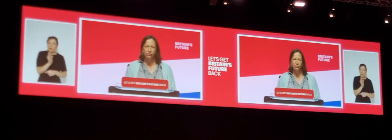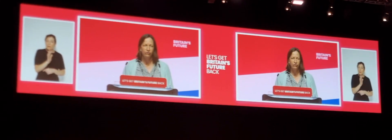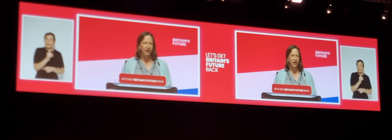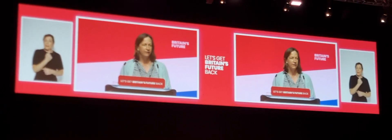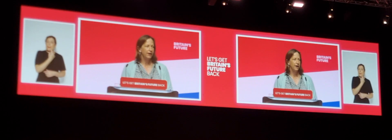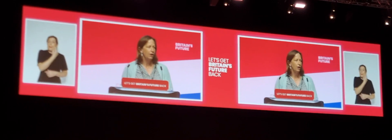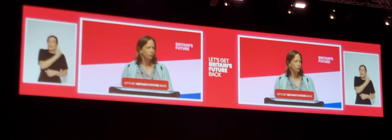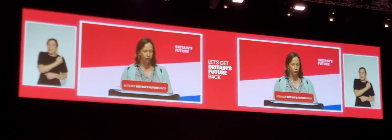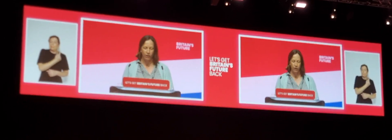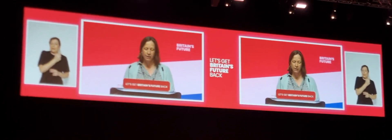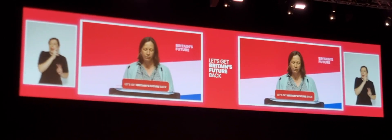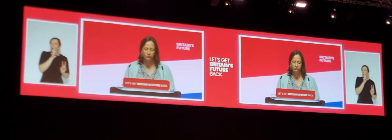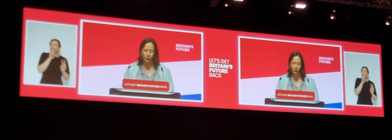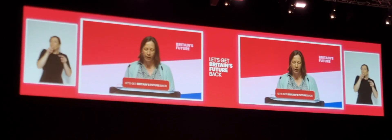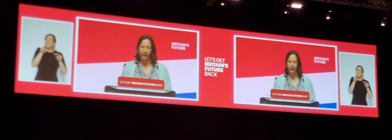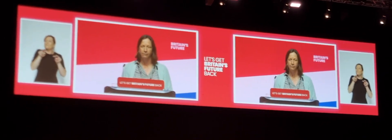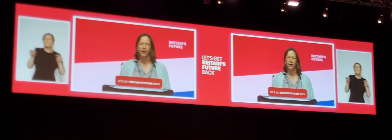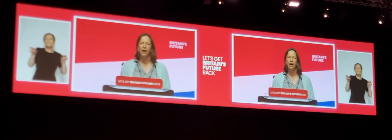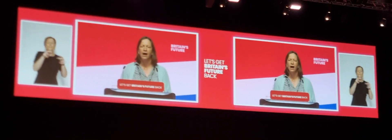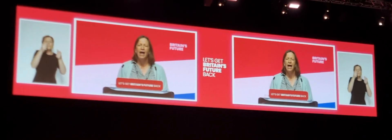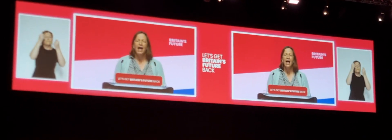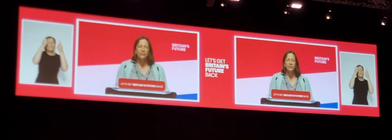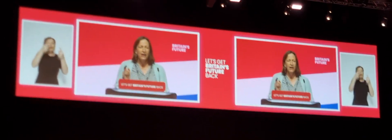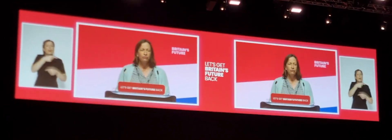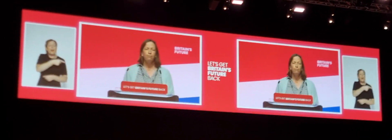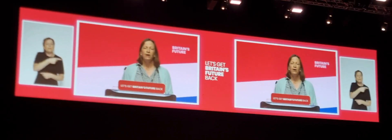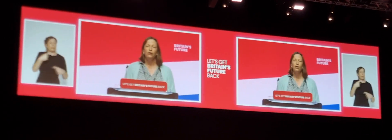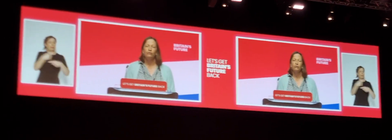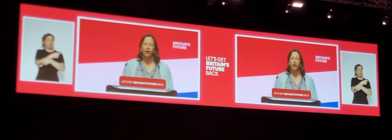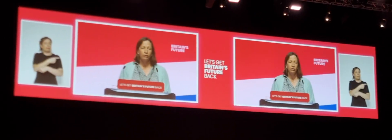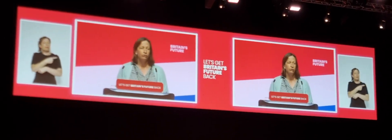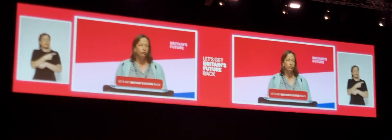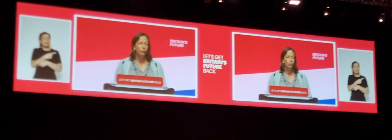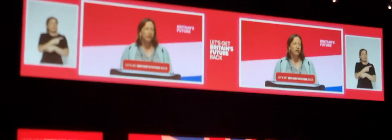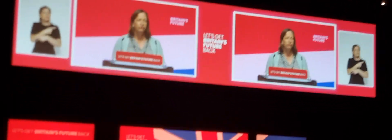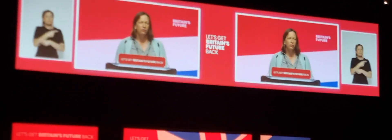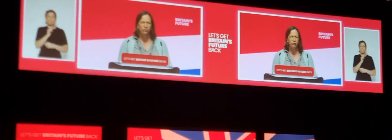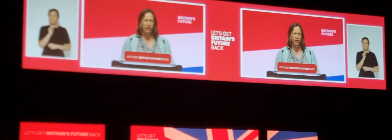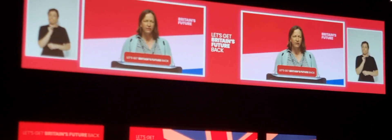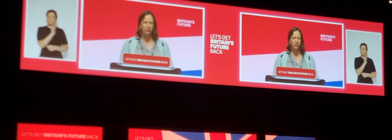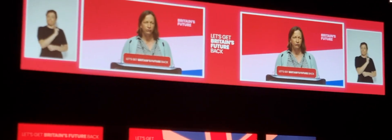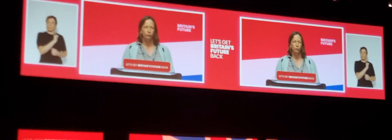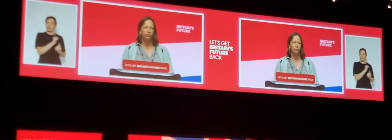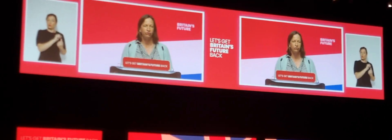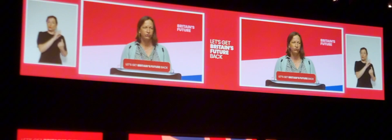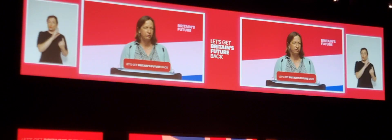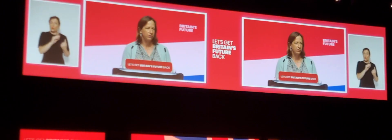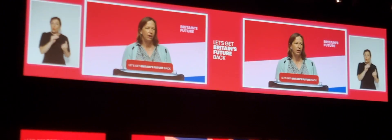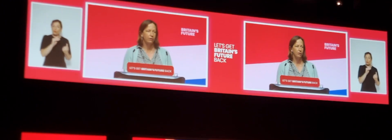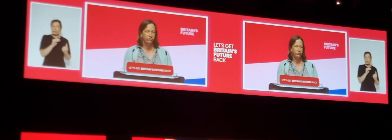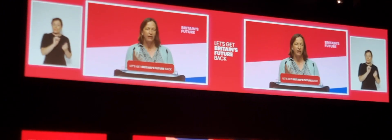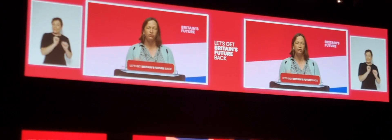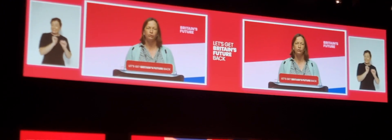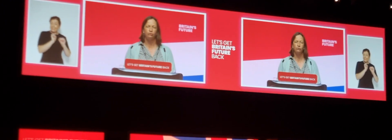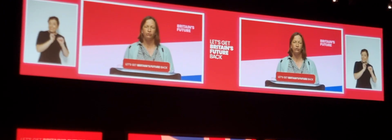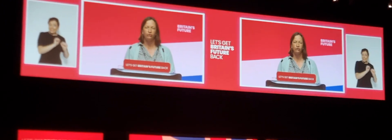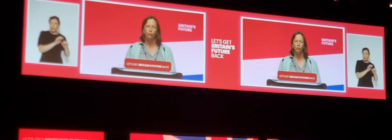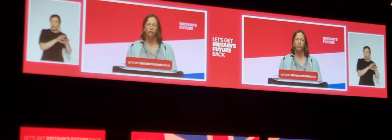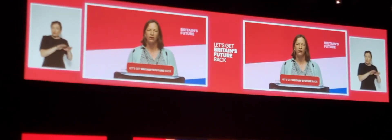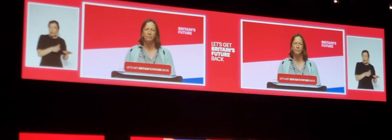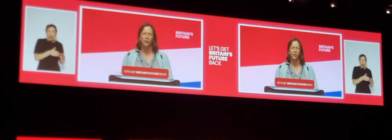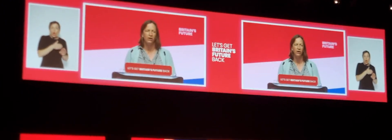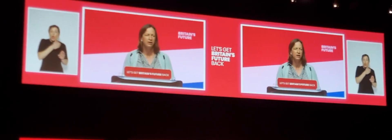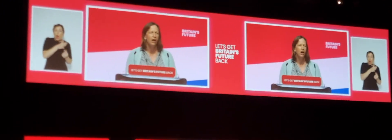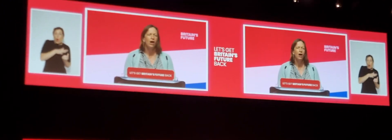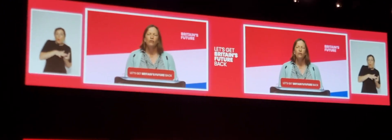can't see the country before him. That's because the Tories don't send their schools to their children to